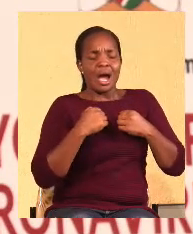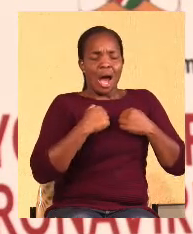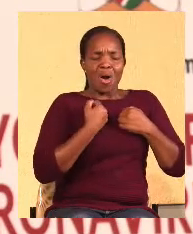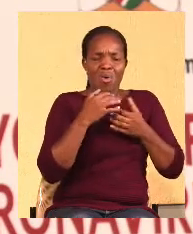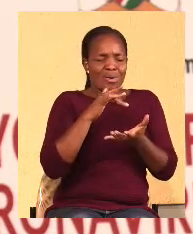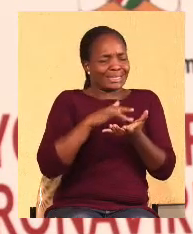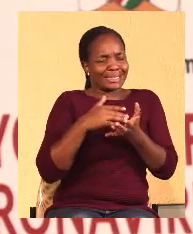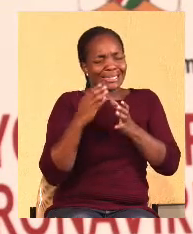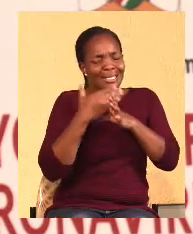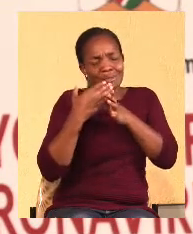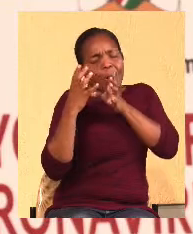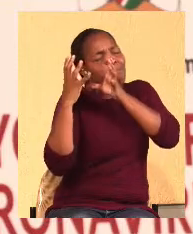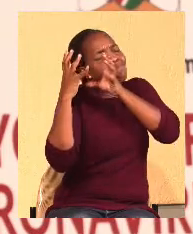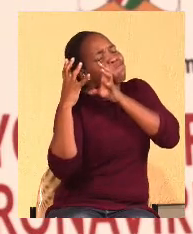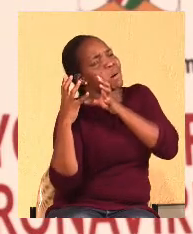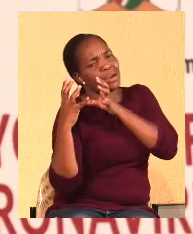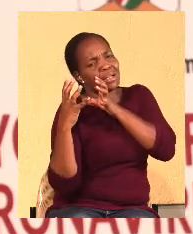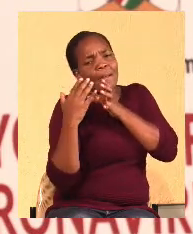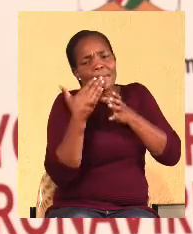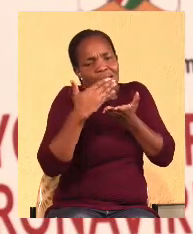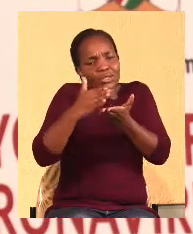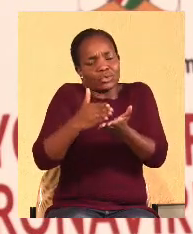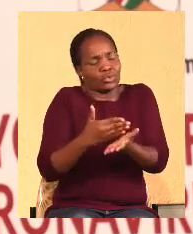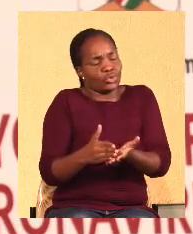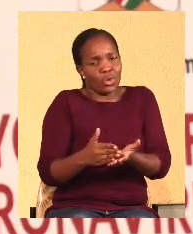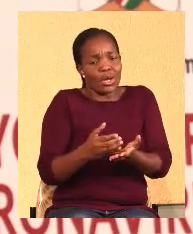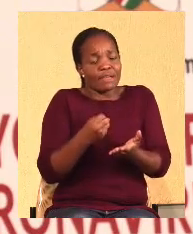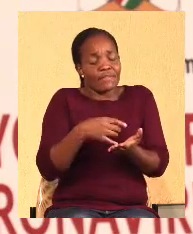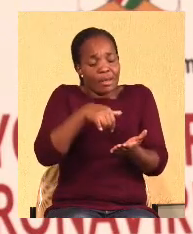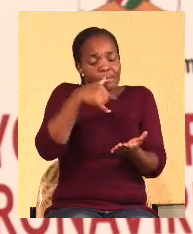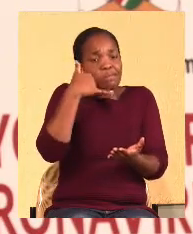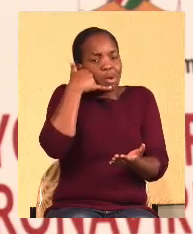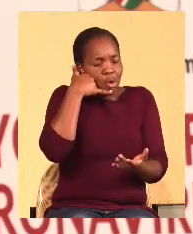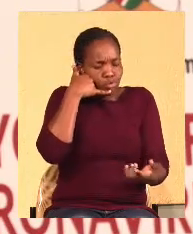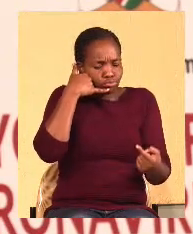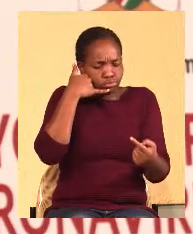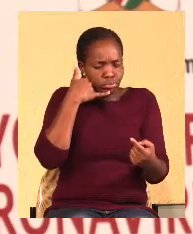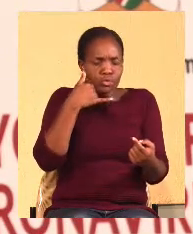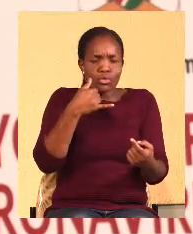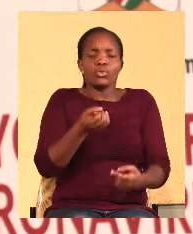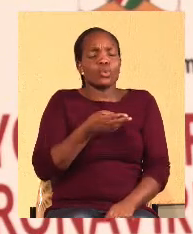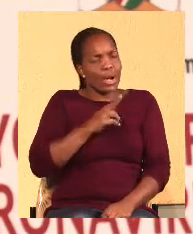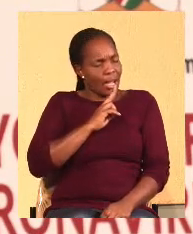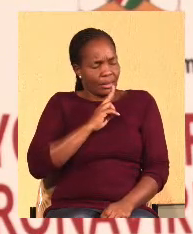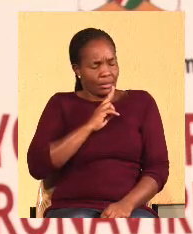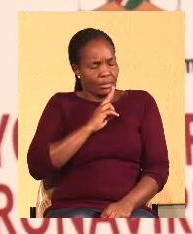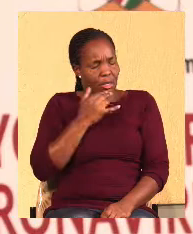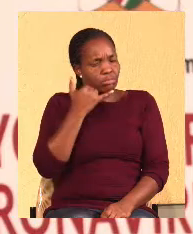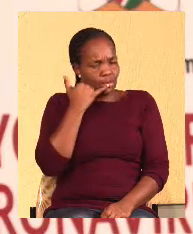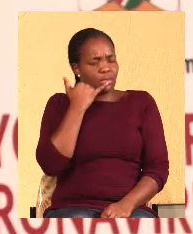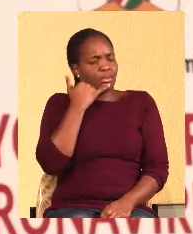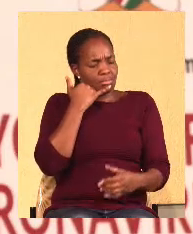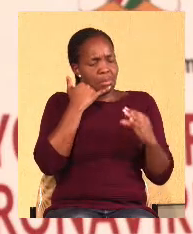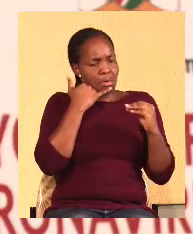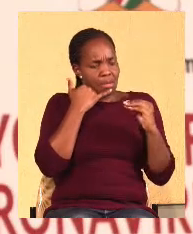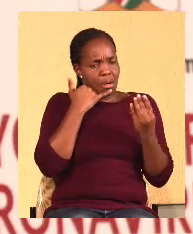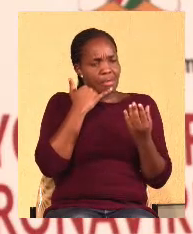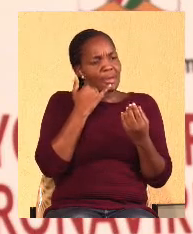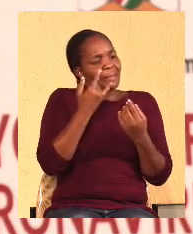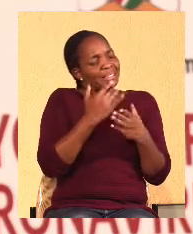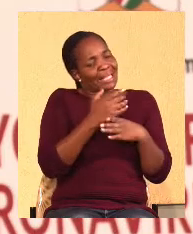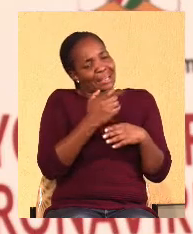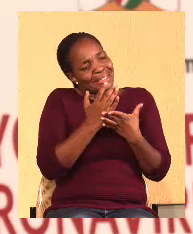calls is coming, we cannot ignore them. We have to assist where we can. But then, maybe behind